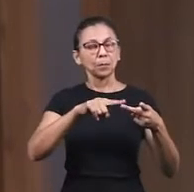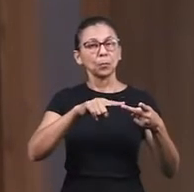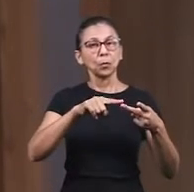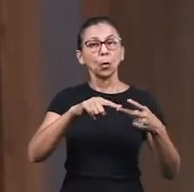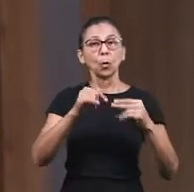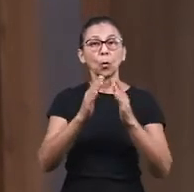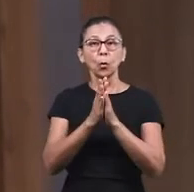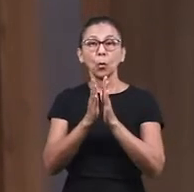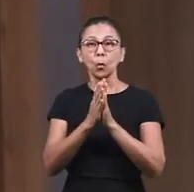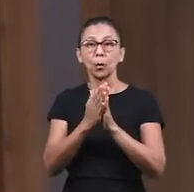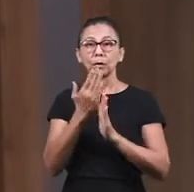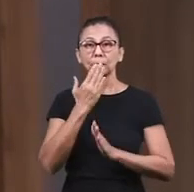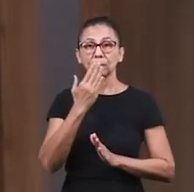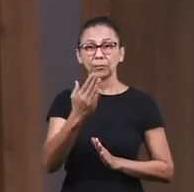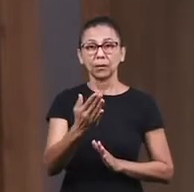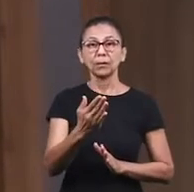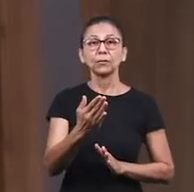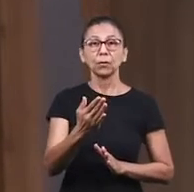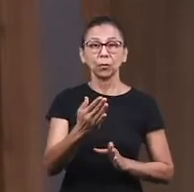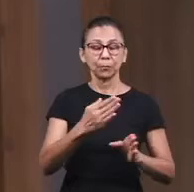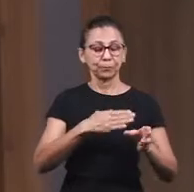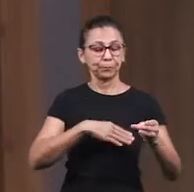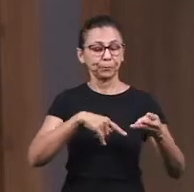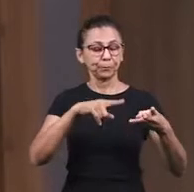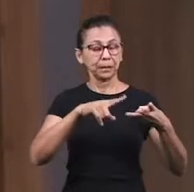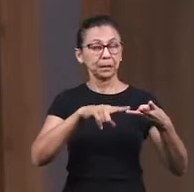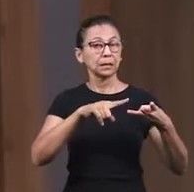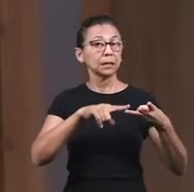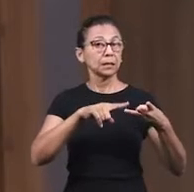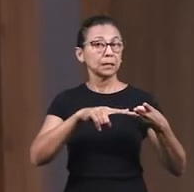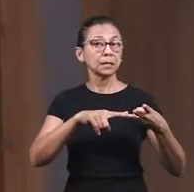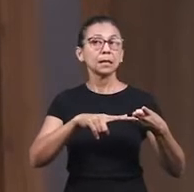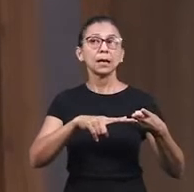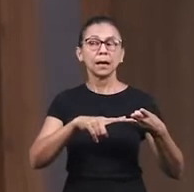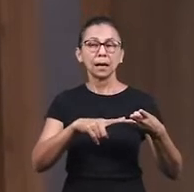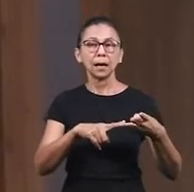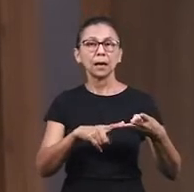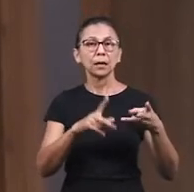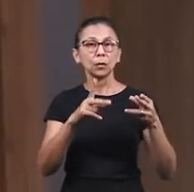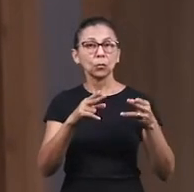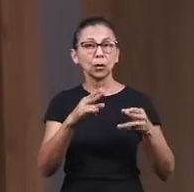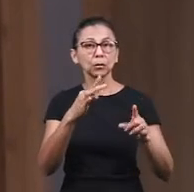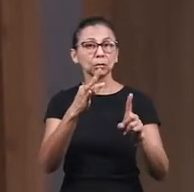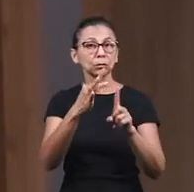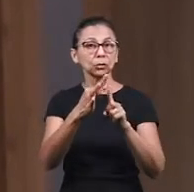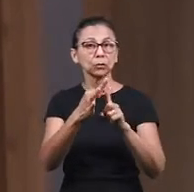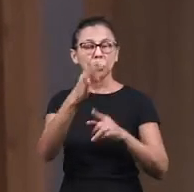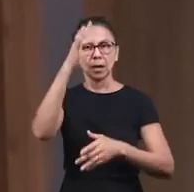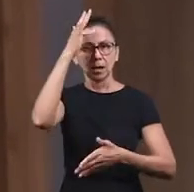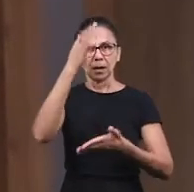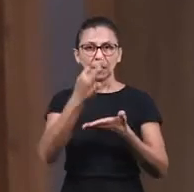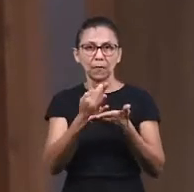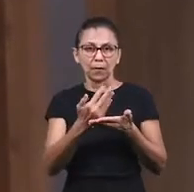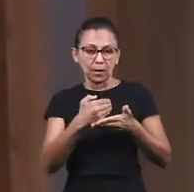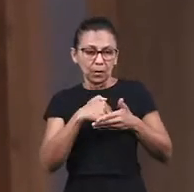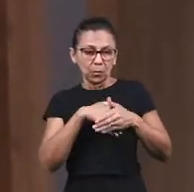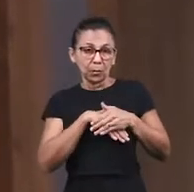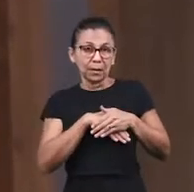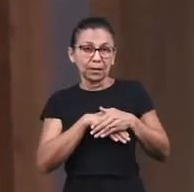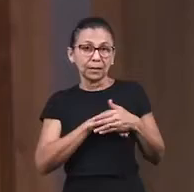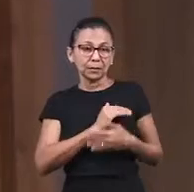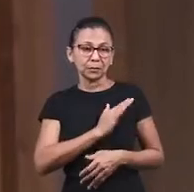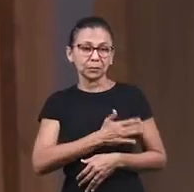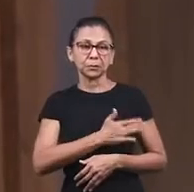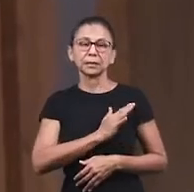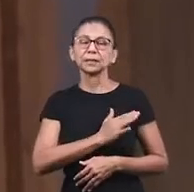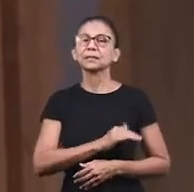an encounter with the Lord Jesus and salvation. And third, to do just like Timothy, to keep the faith that the Lord gave us in our